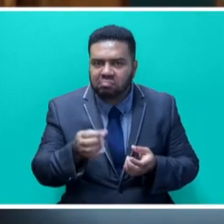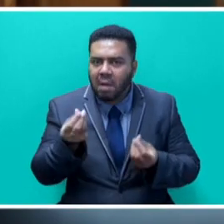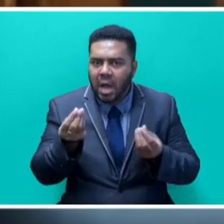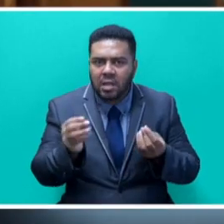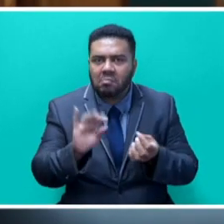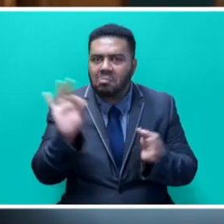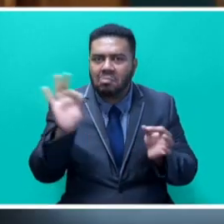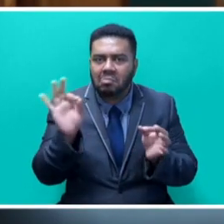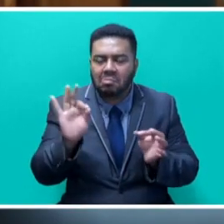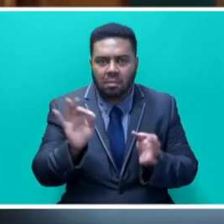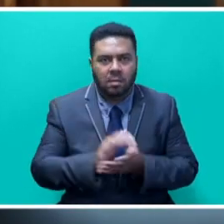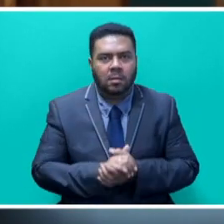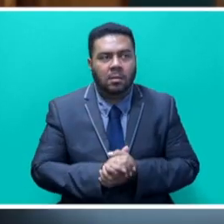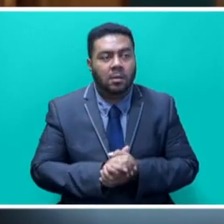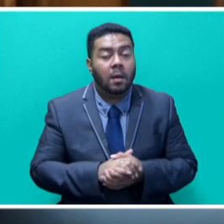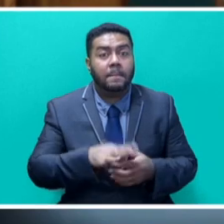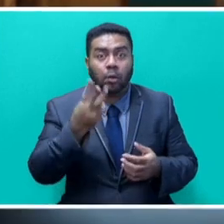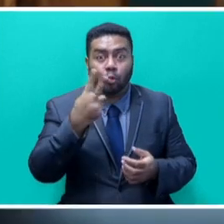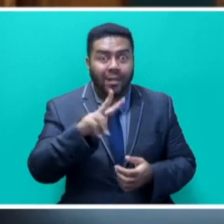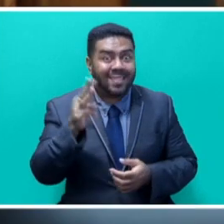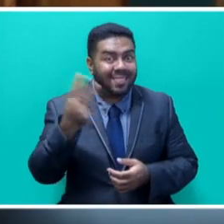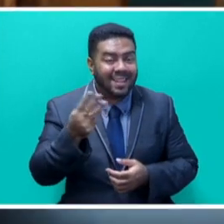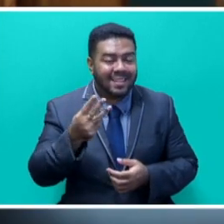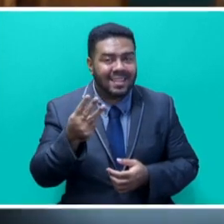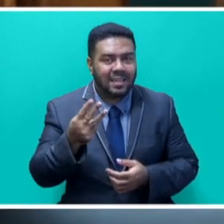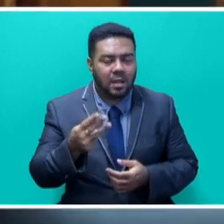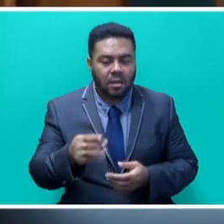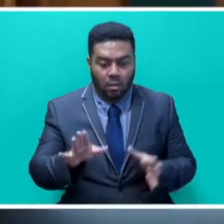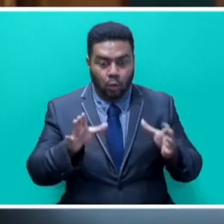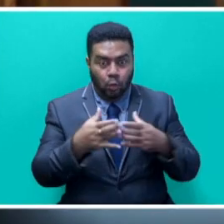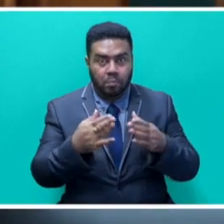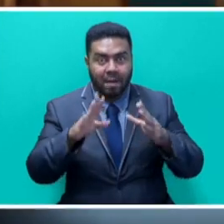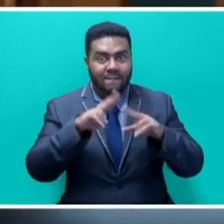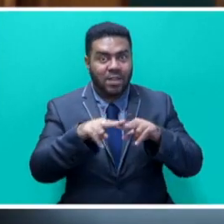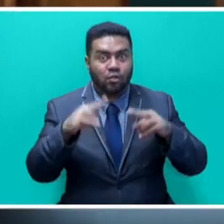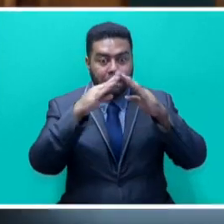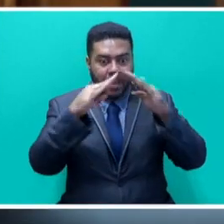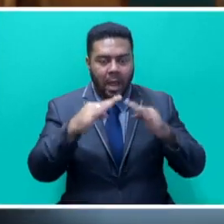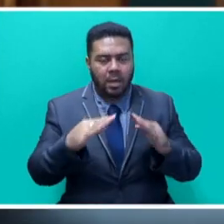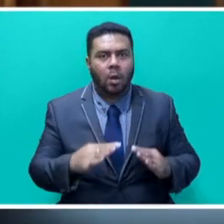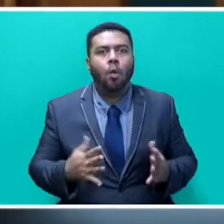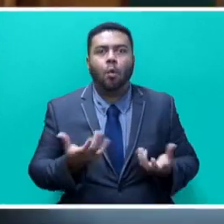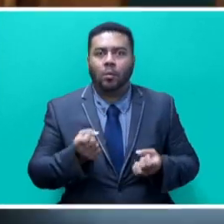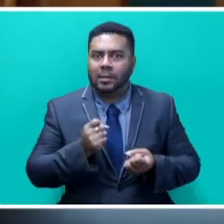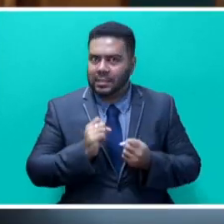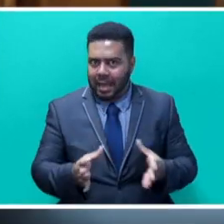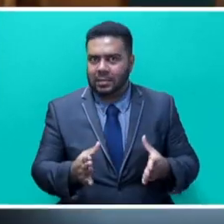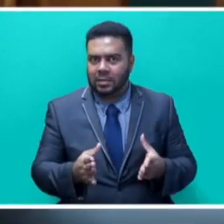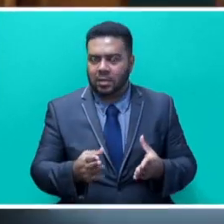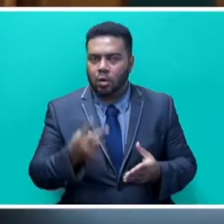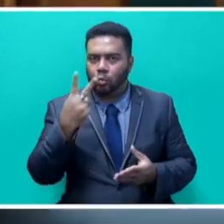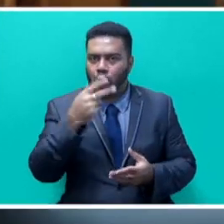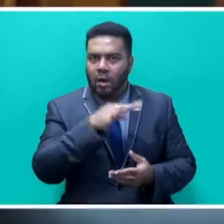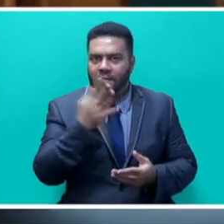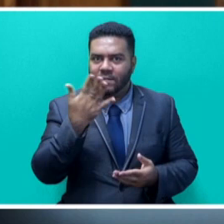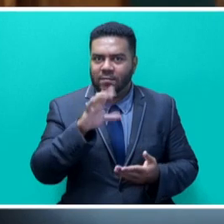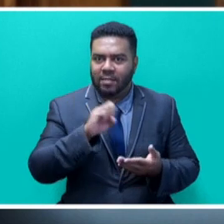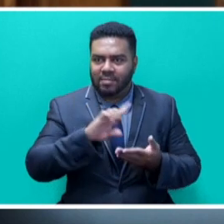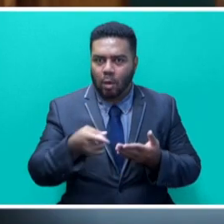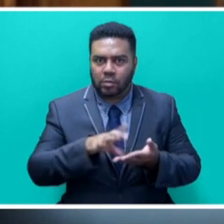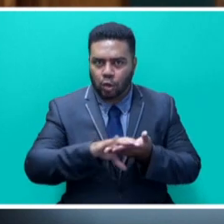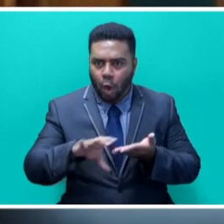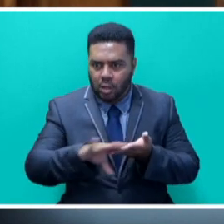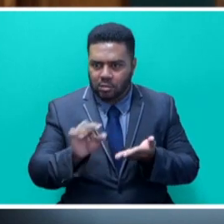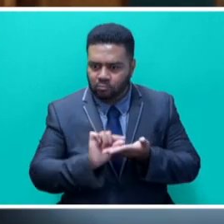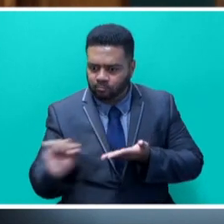2013. In 2013, the group started with a modest payout of $350,000.